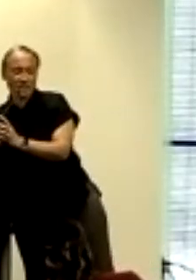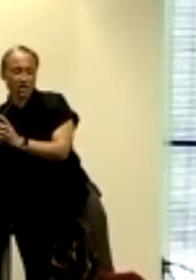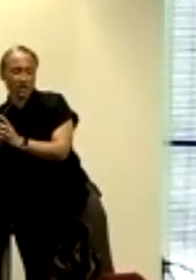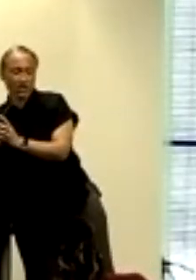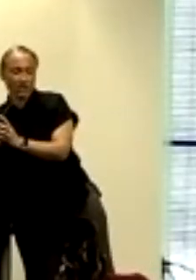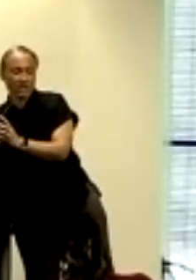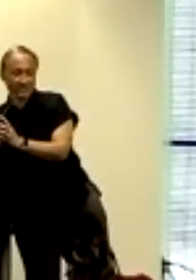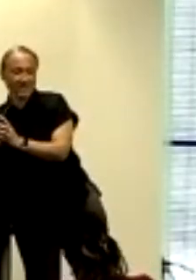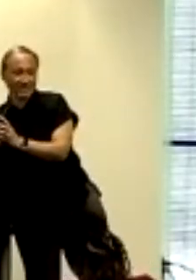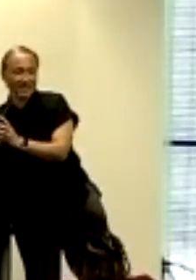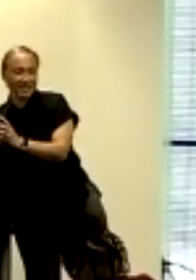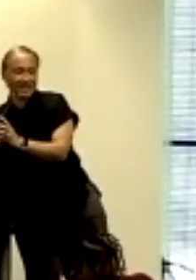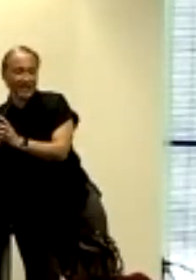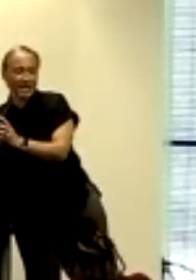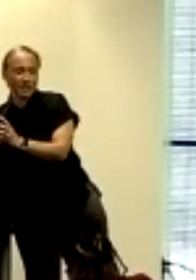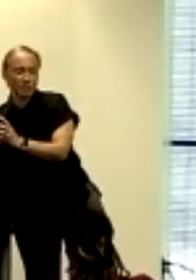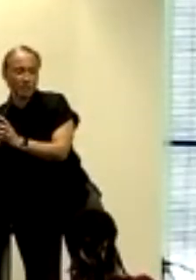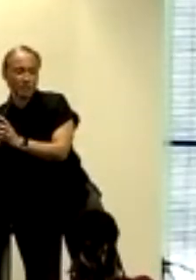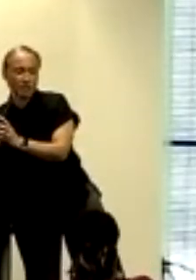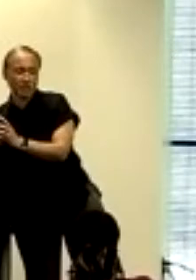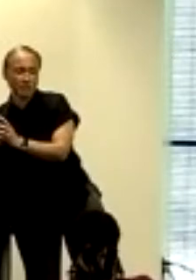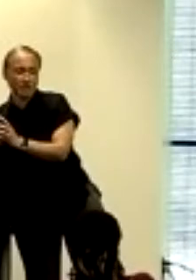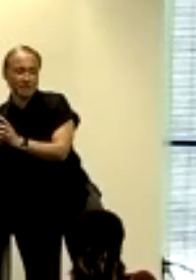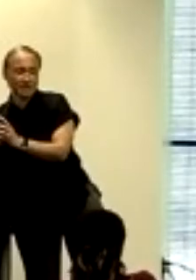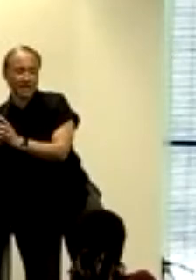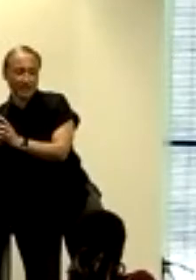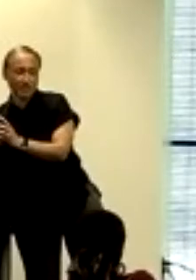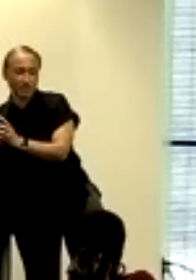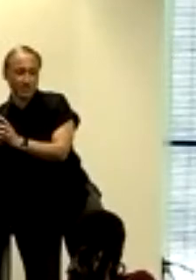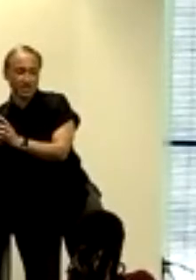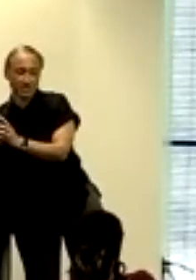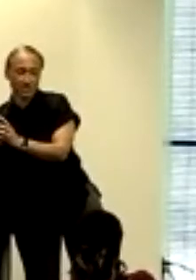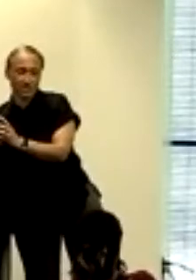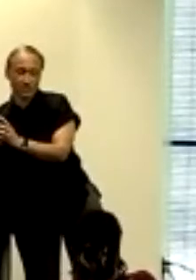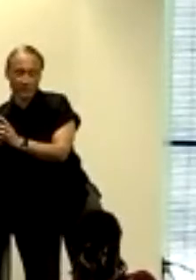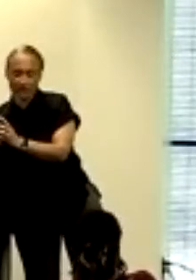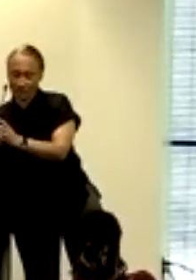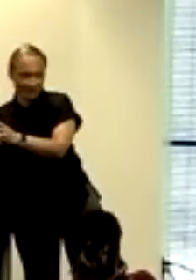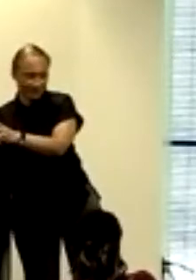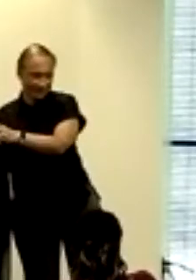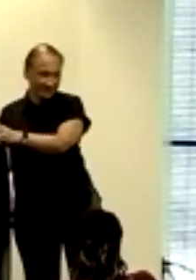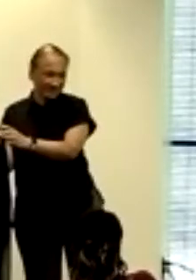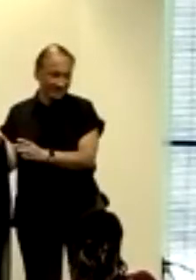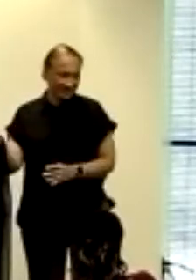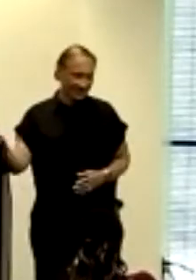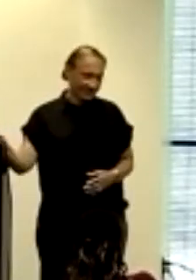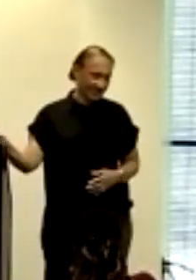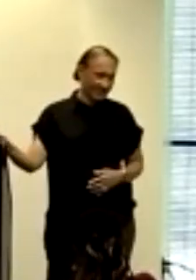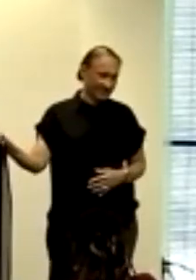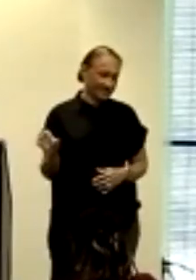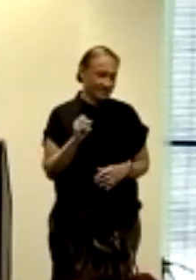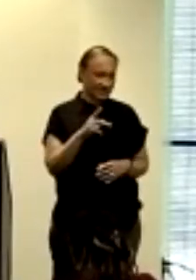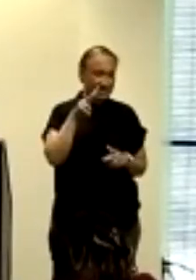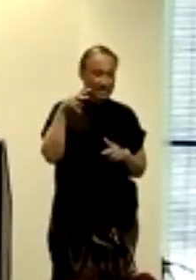Vice Chair Harris, I propose to adjourn this meeting.